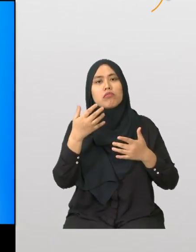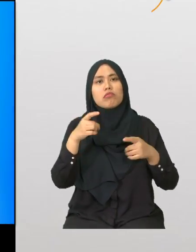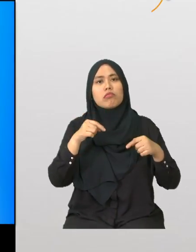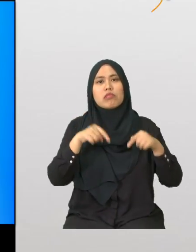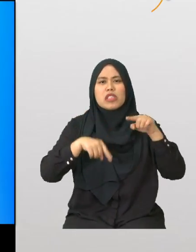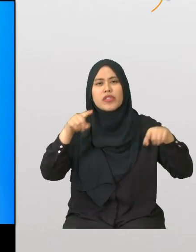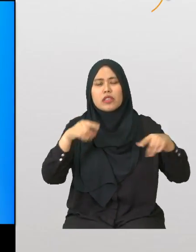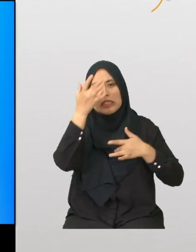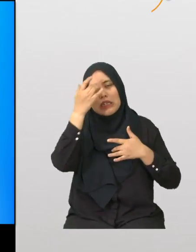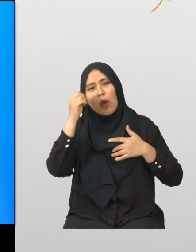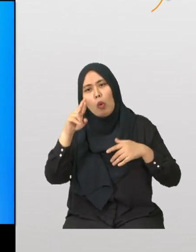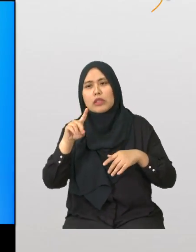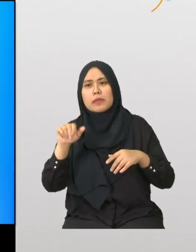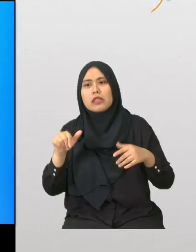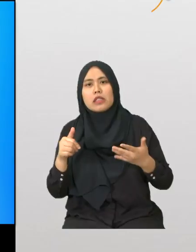be insurable.